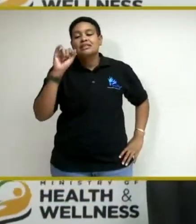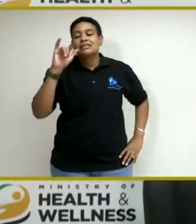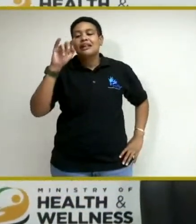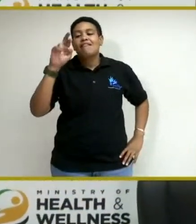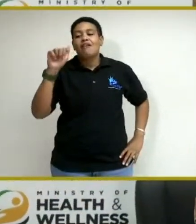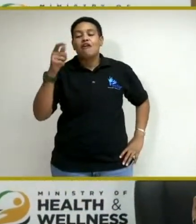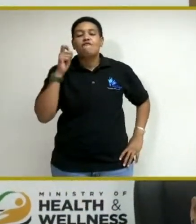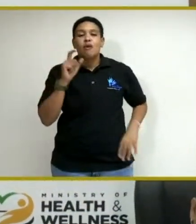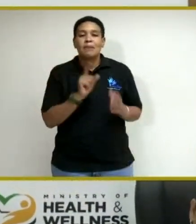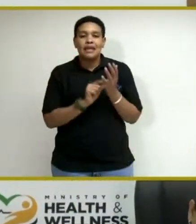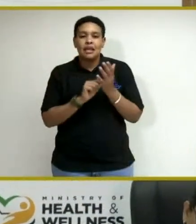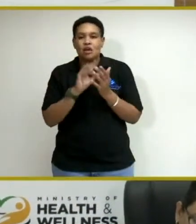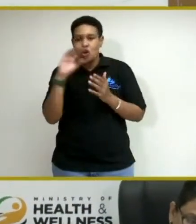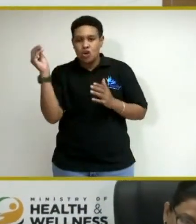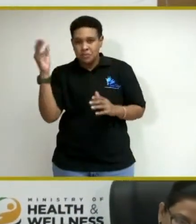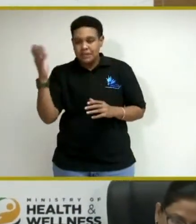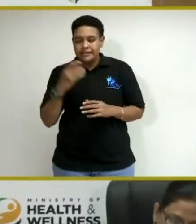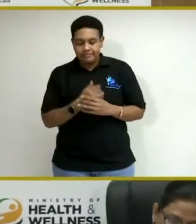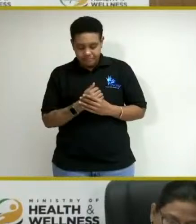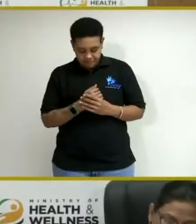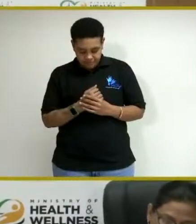Gleaner.